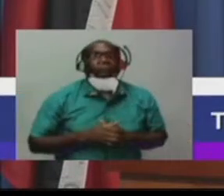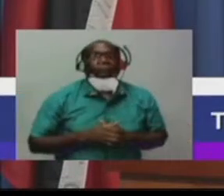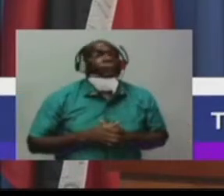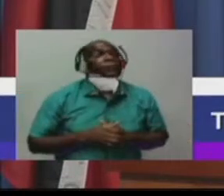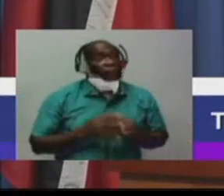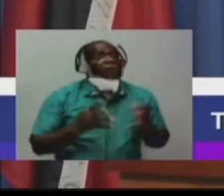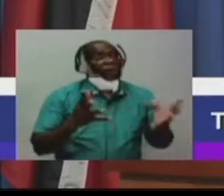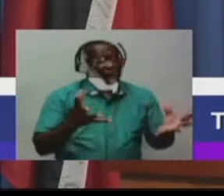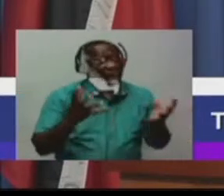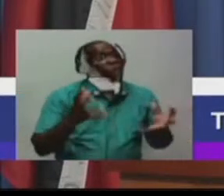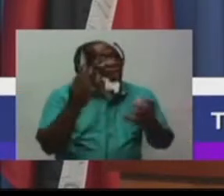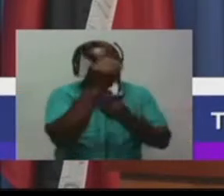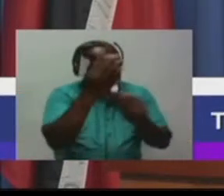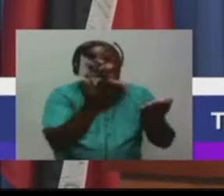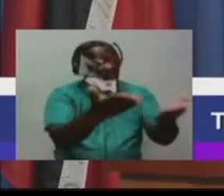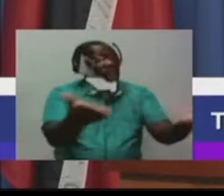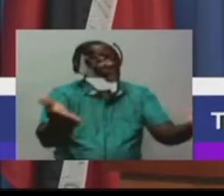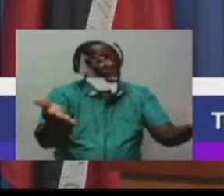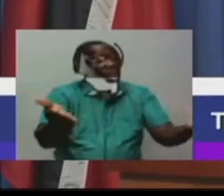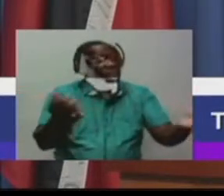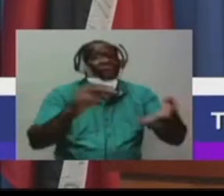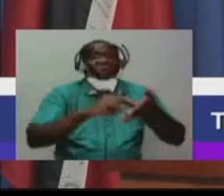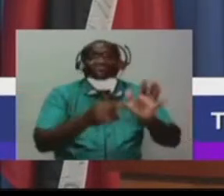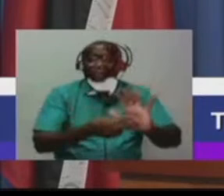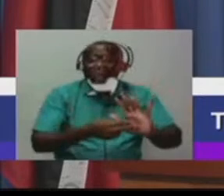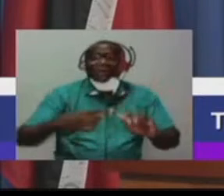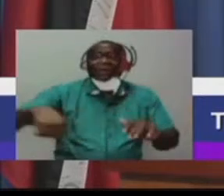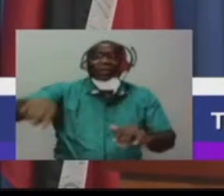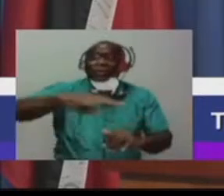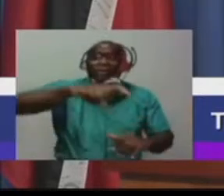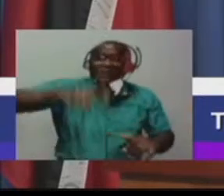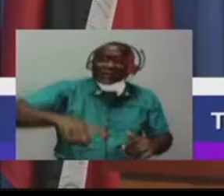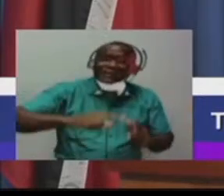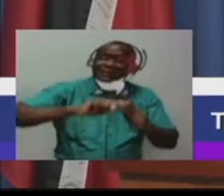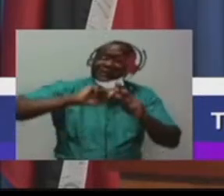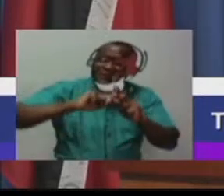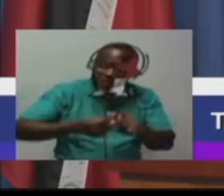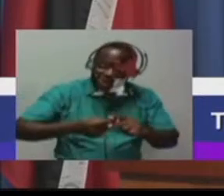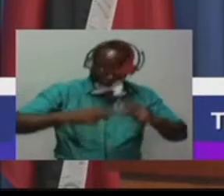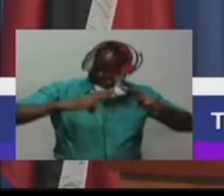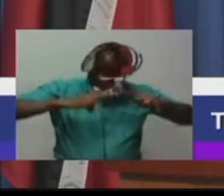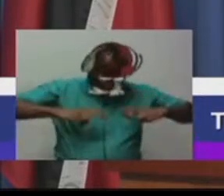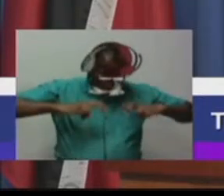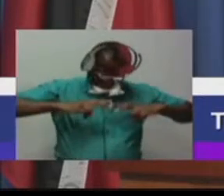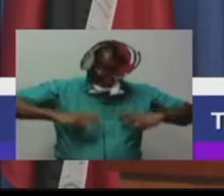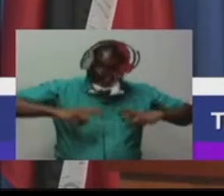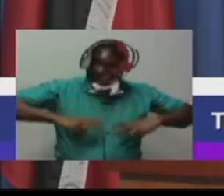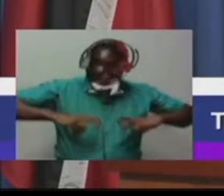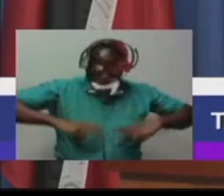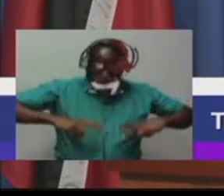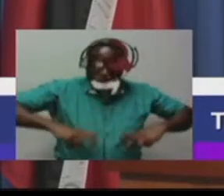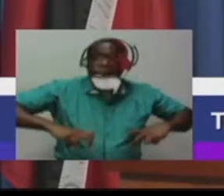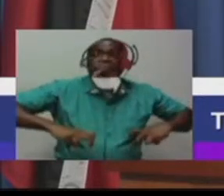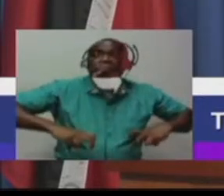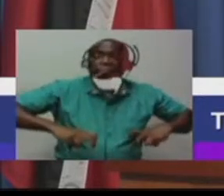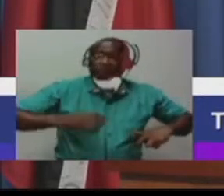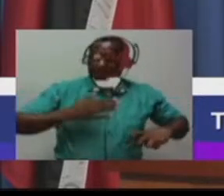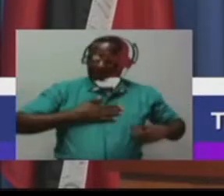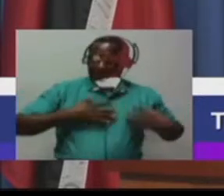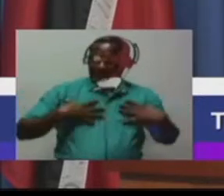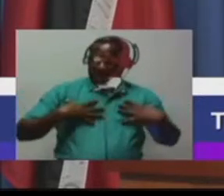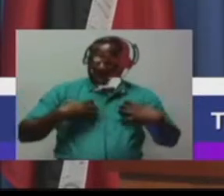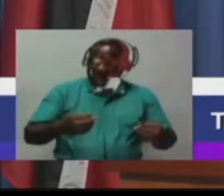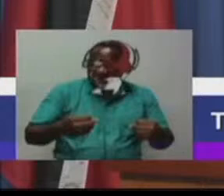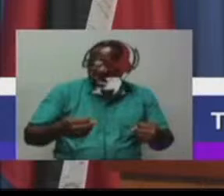that you can start looking at yourself and your health. That I'm not going to the doctor, so I feel I'm